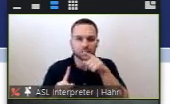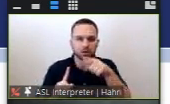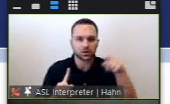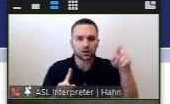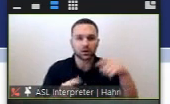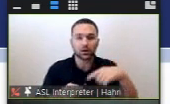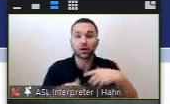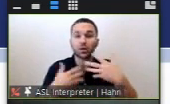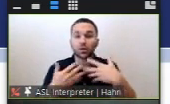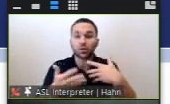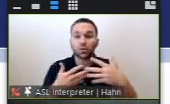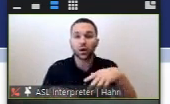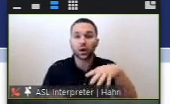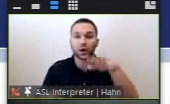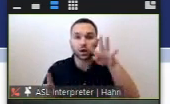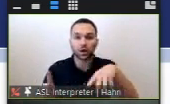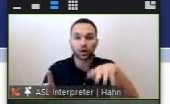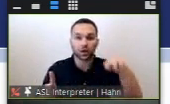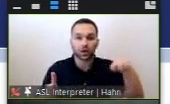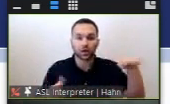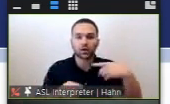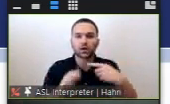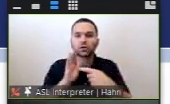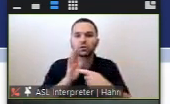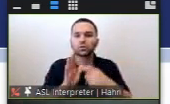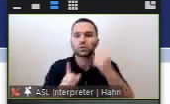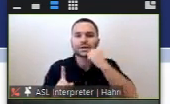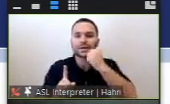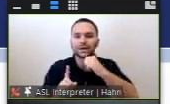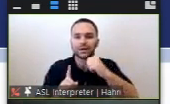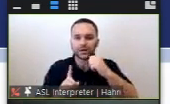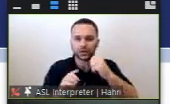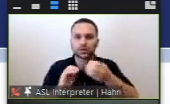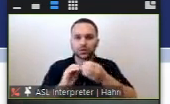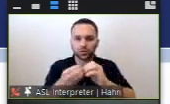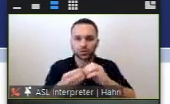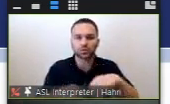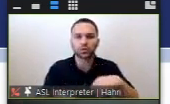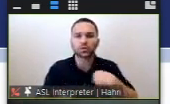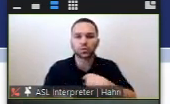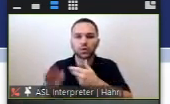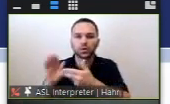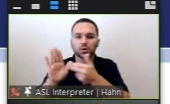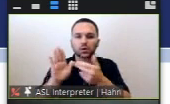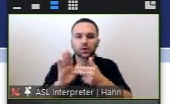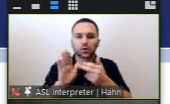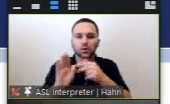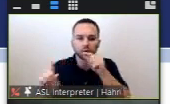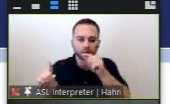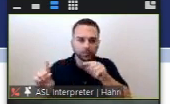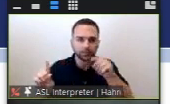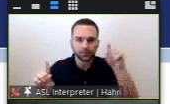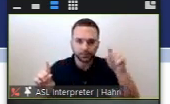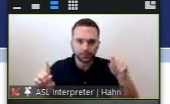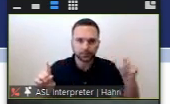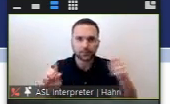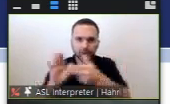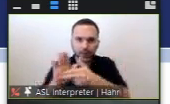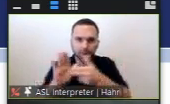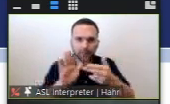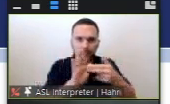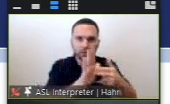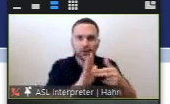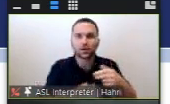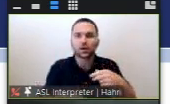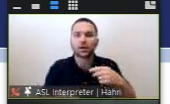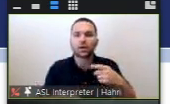shows you our daily case count. You'll notice that we've labeled some of the data points in this figure today. So showing you data from yesterday, we